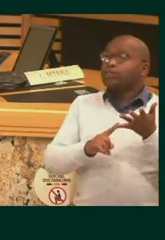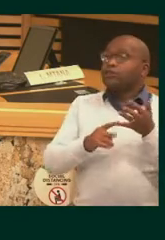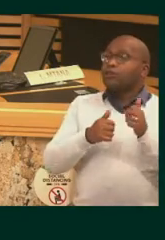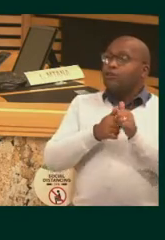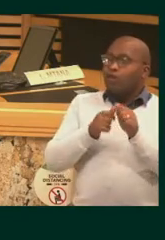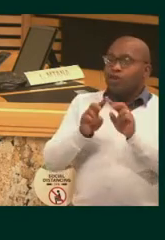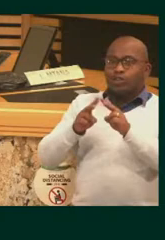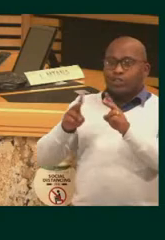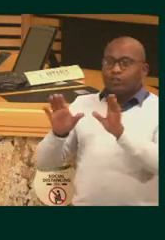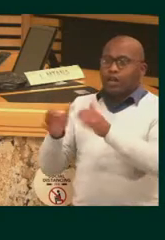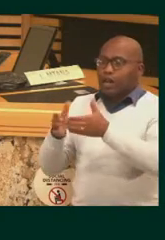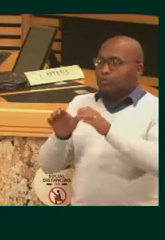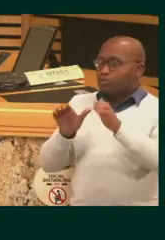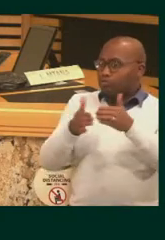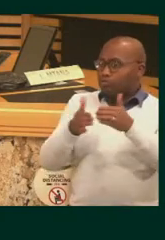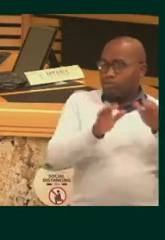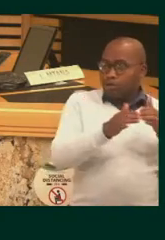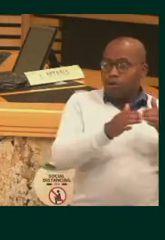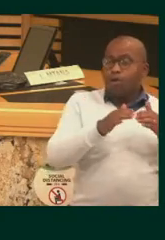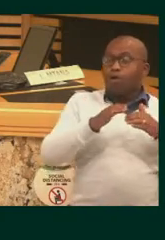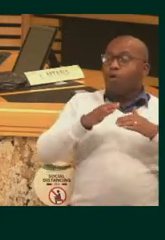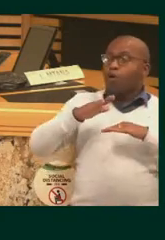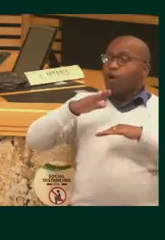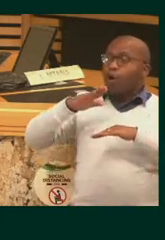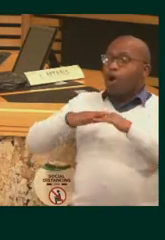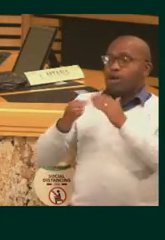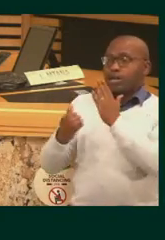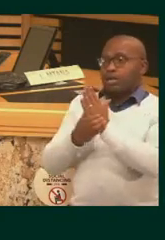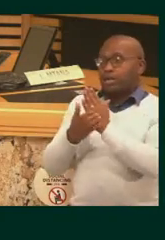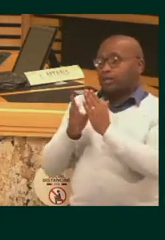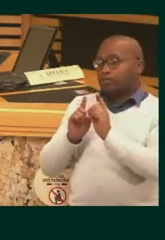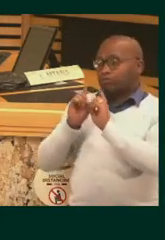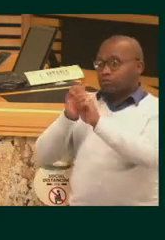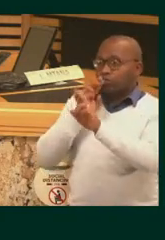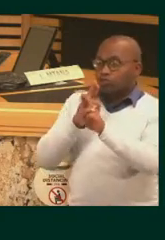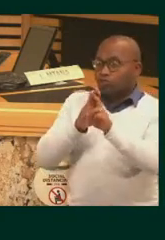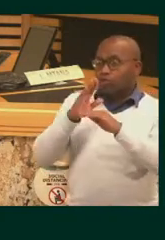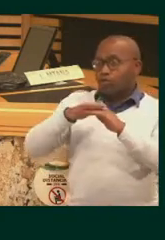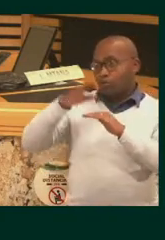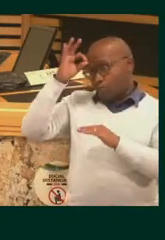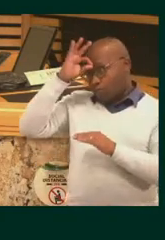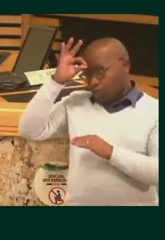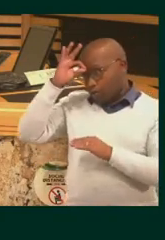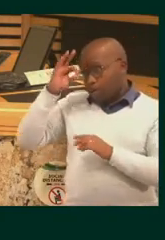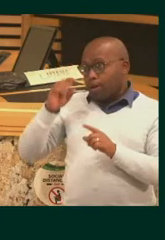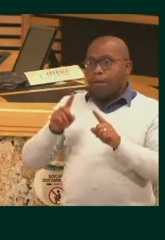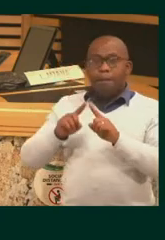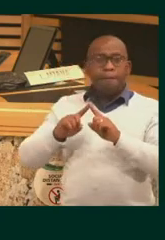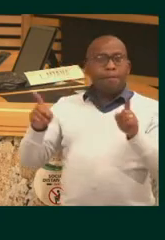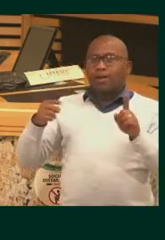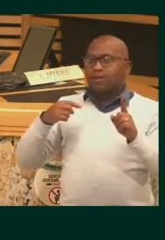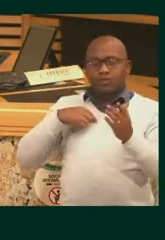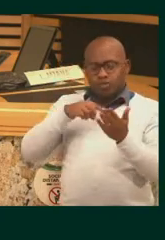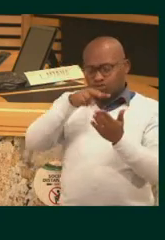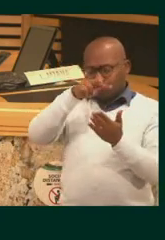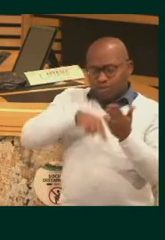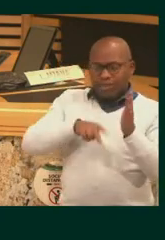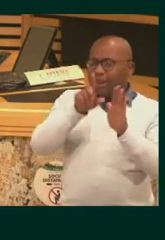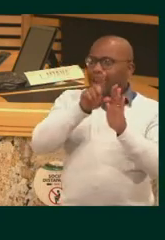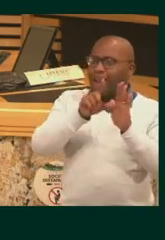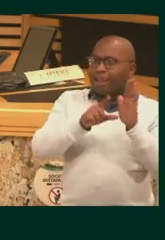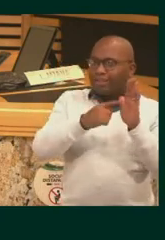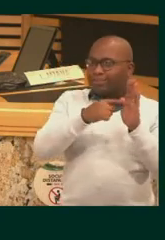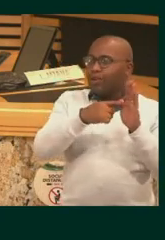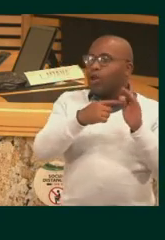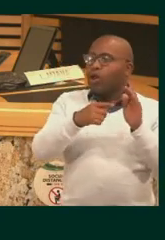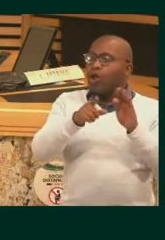rape assault Maring and all other categories I won't read the list the it will be